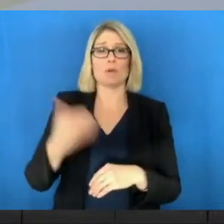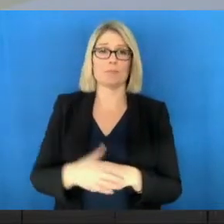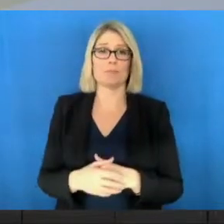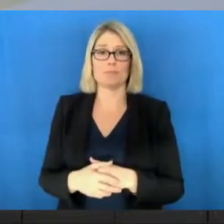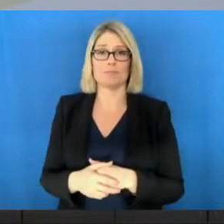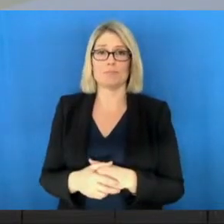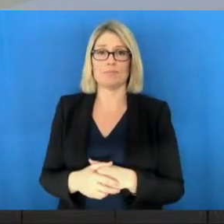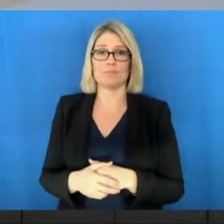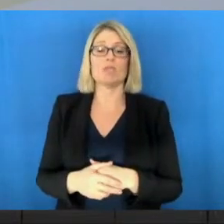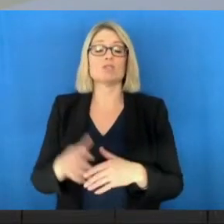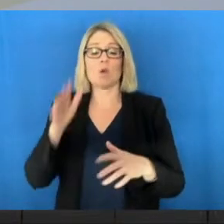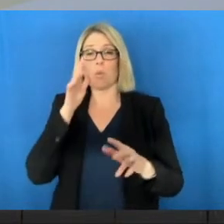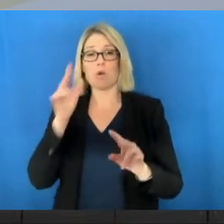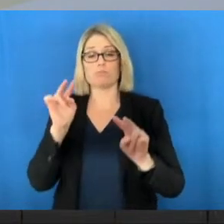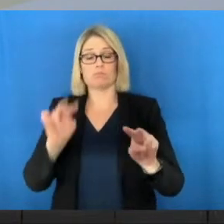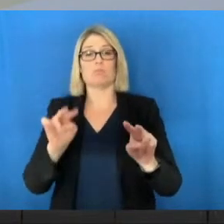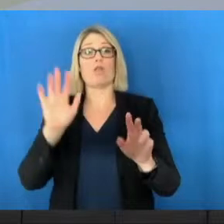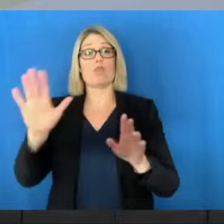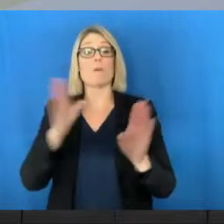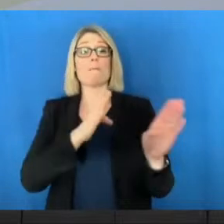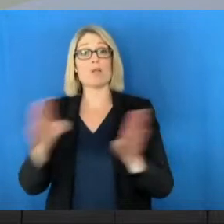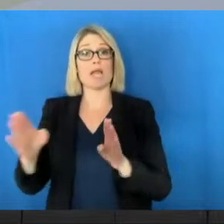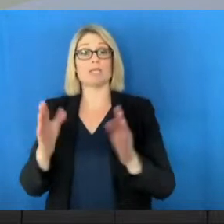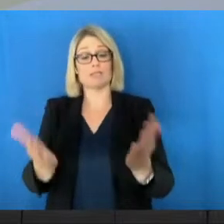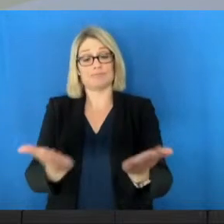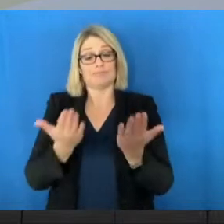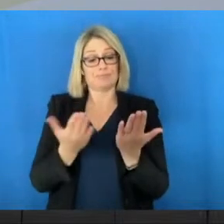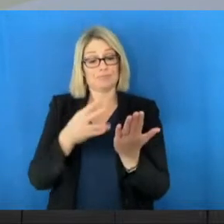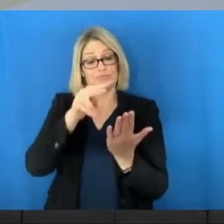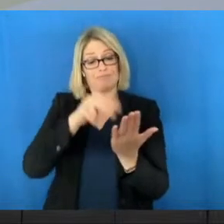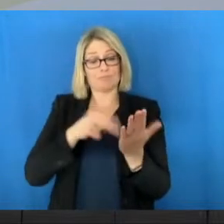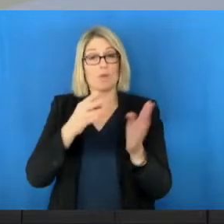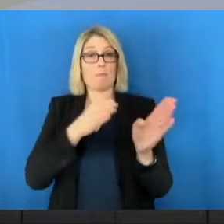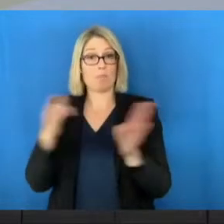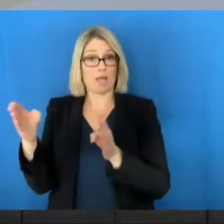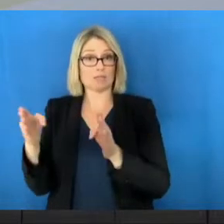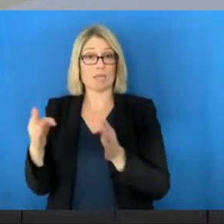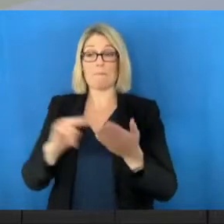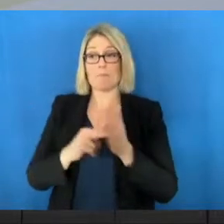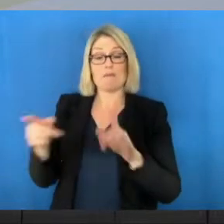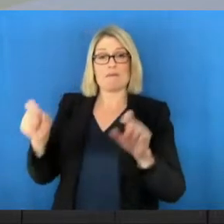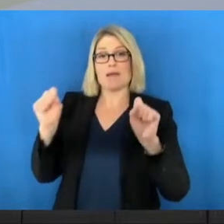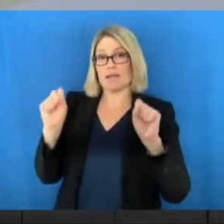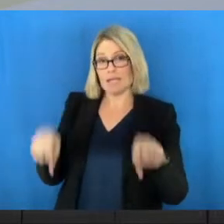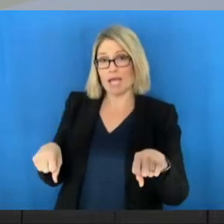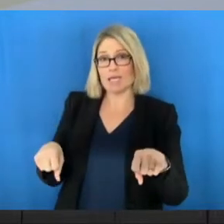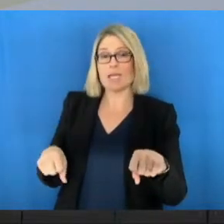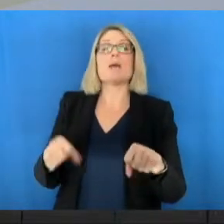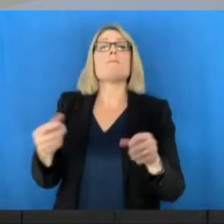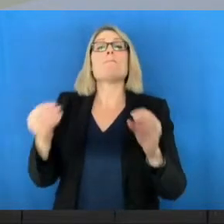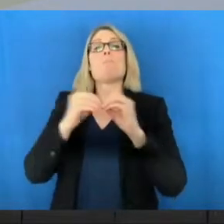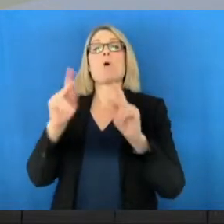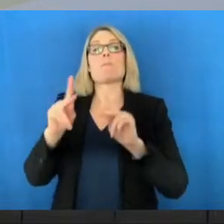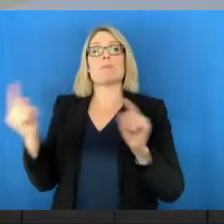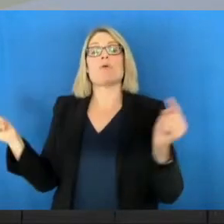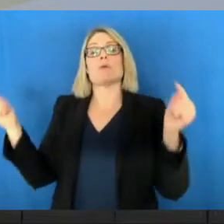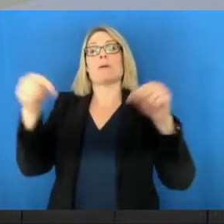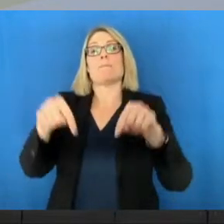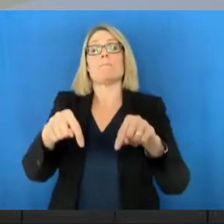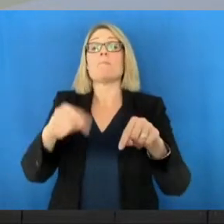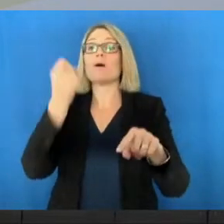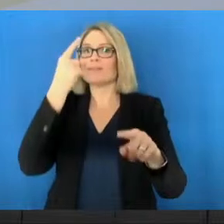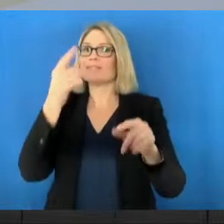another look at those plans to see if they can get a few more people in, but do so